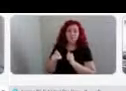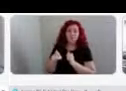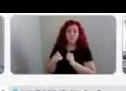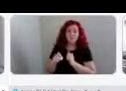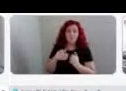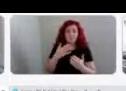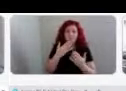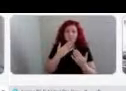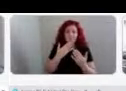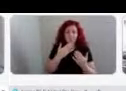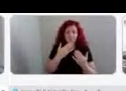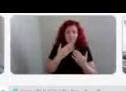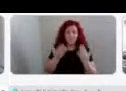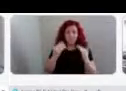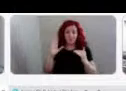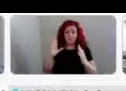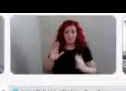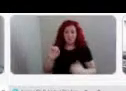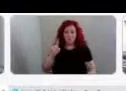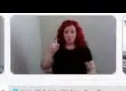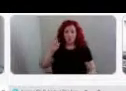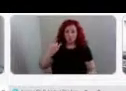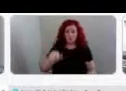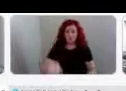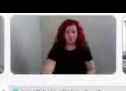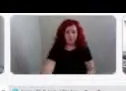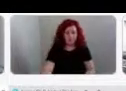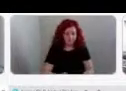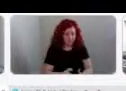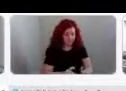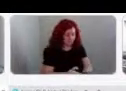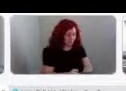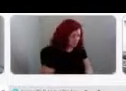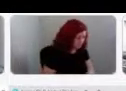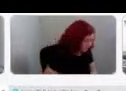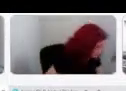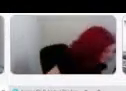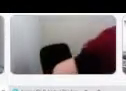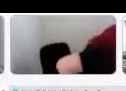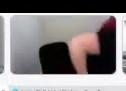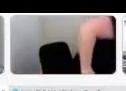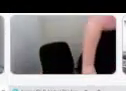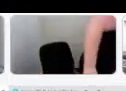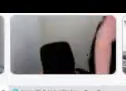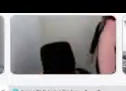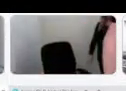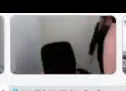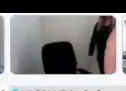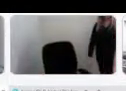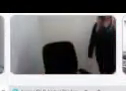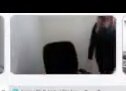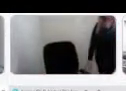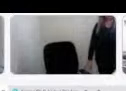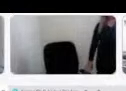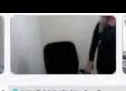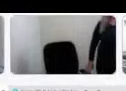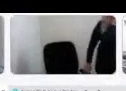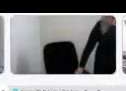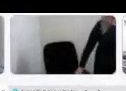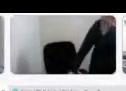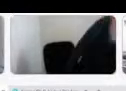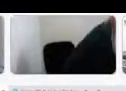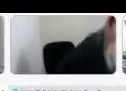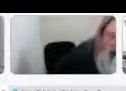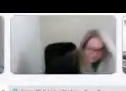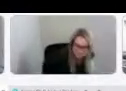thank you the next speaker is julia conway julia can you hear us uh yes can you hear me yes please proceed my name is